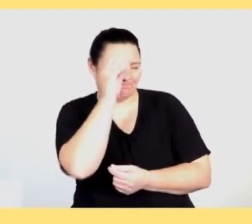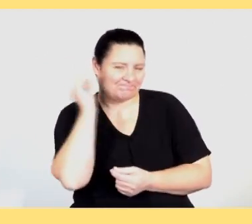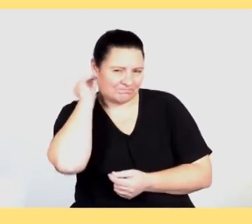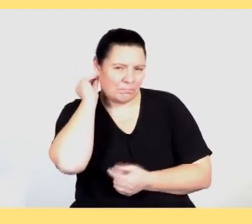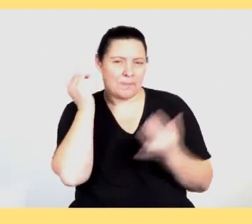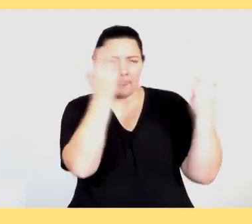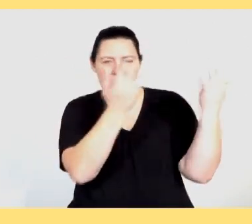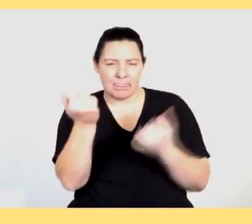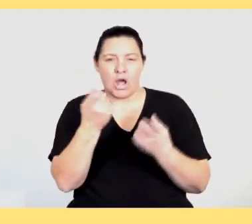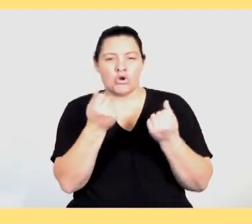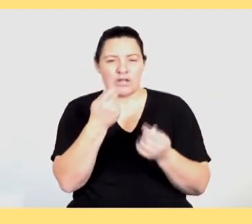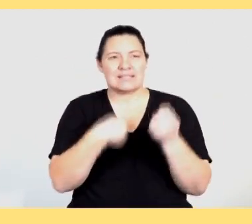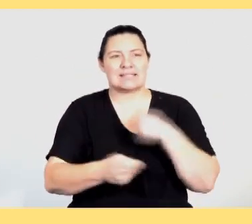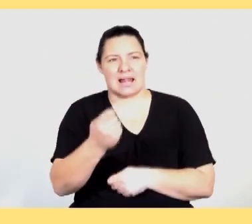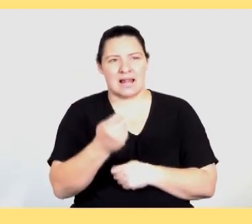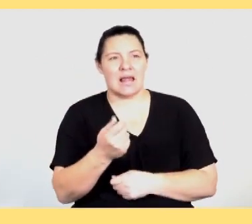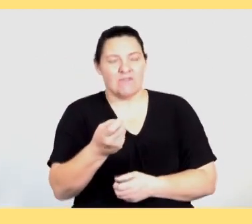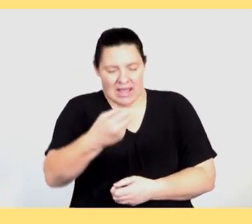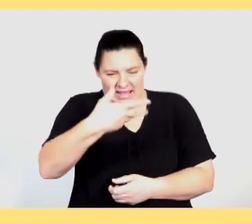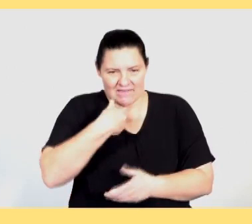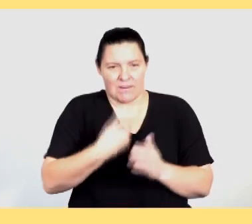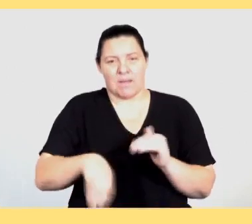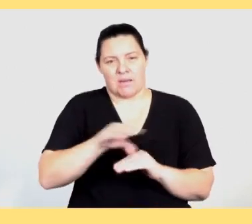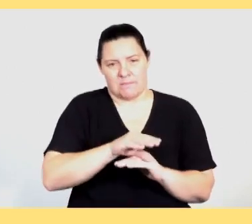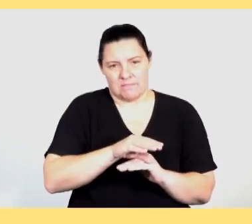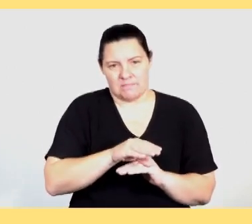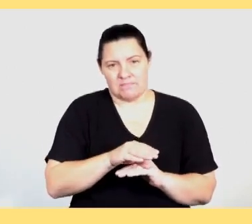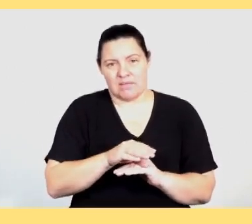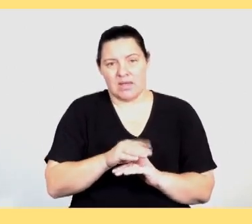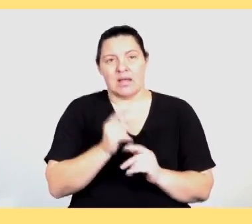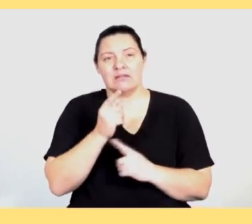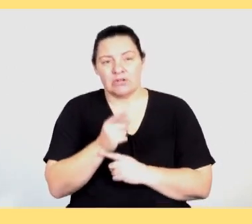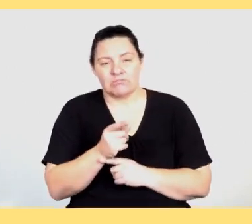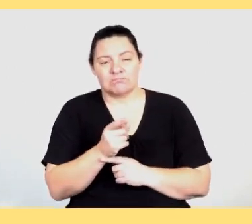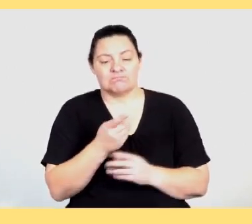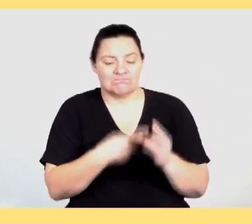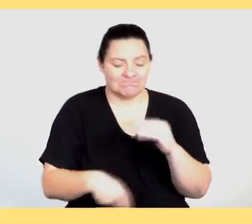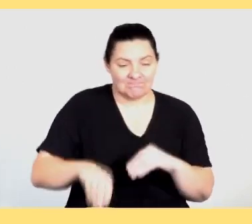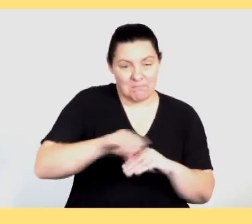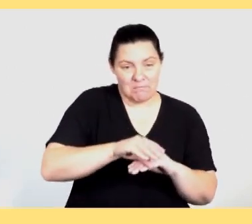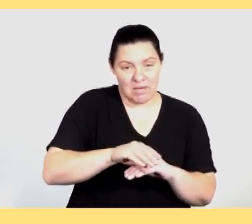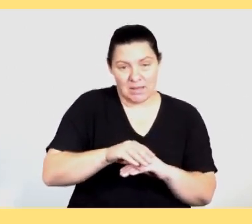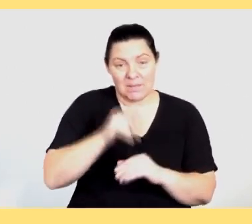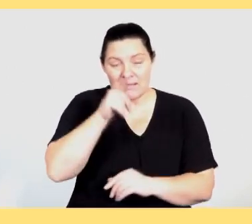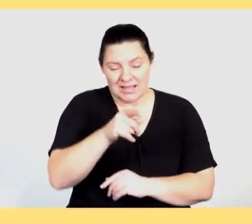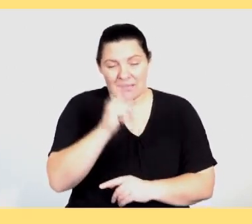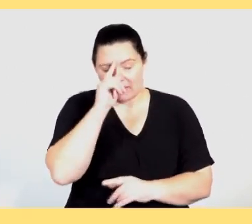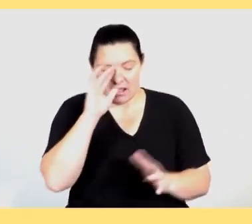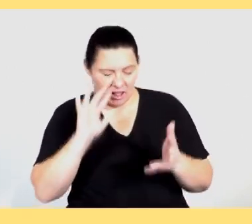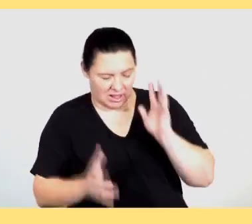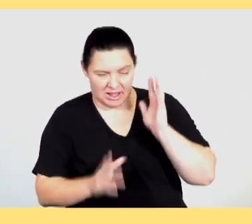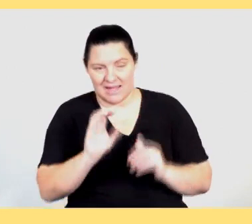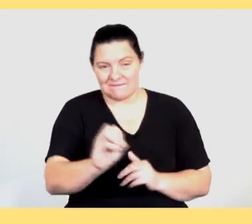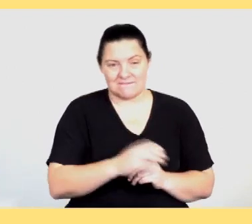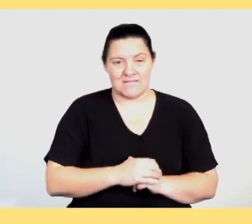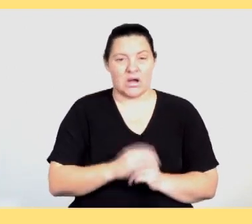is the calculation of cost of sales when given the markup. Remember, the calculation of cost of sales when given the markup,